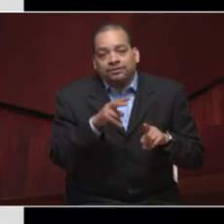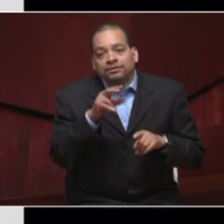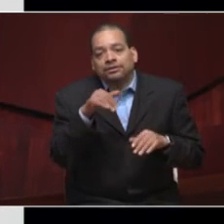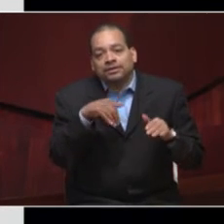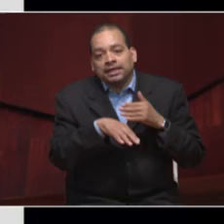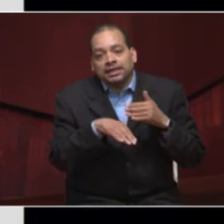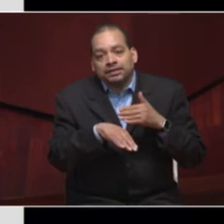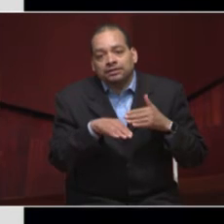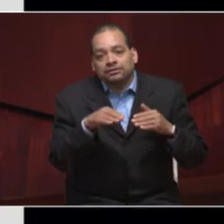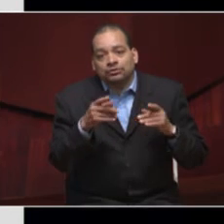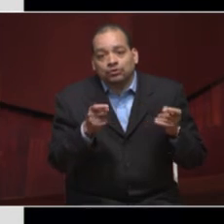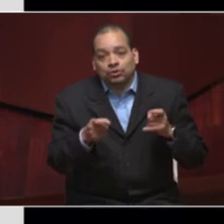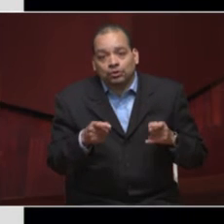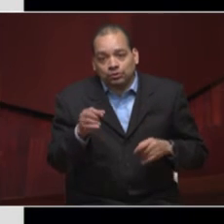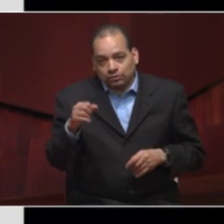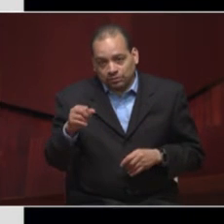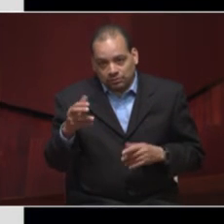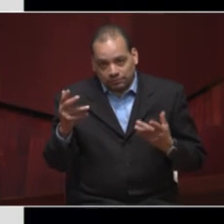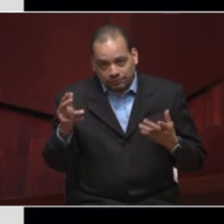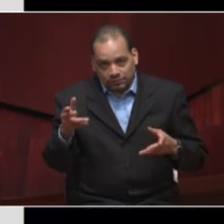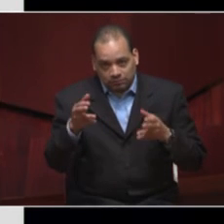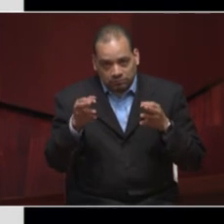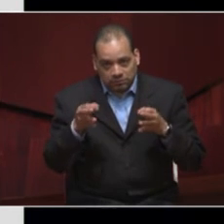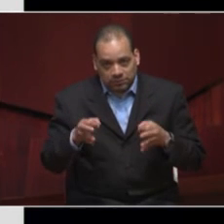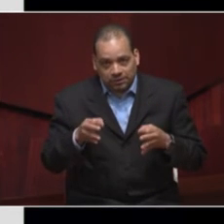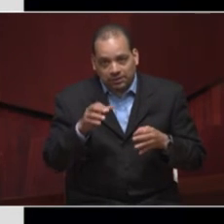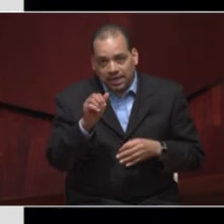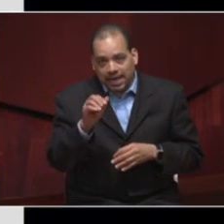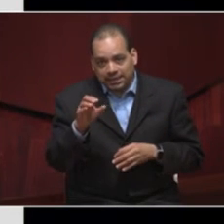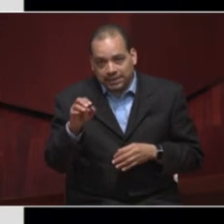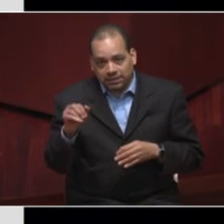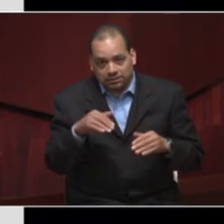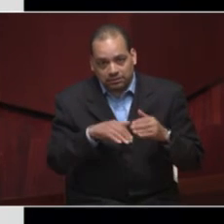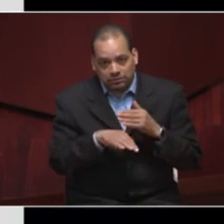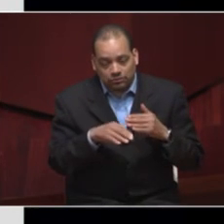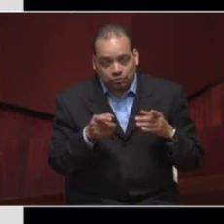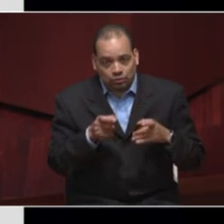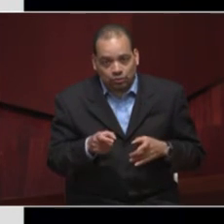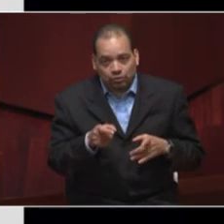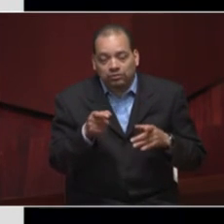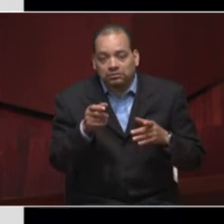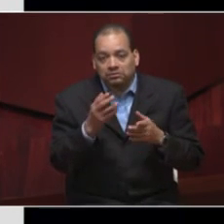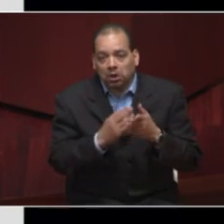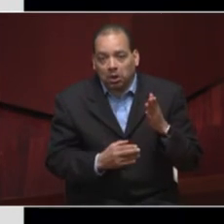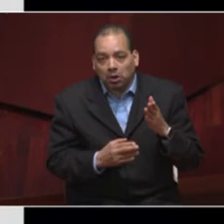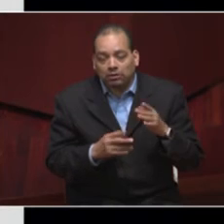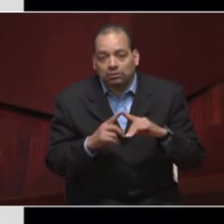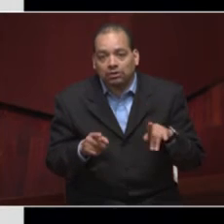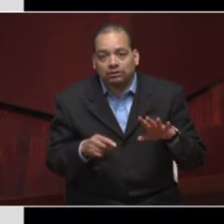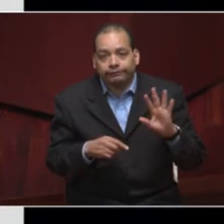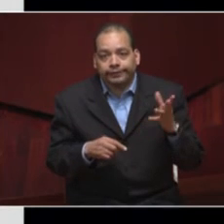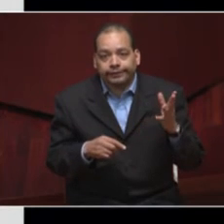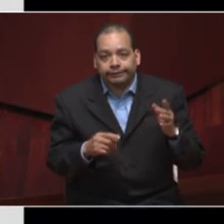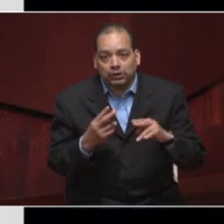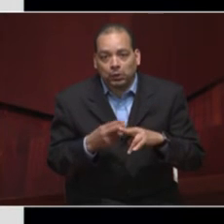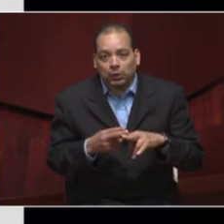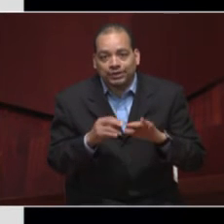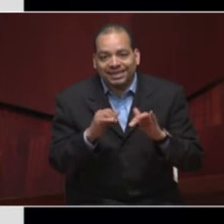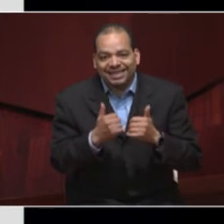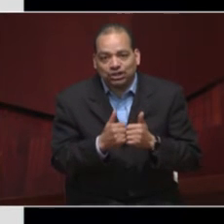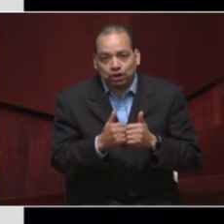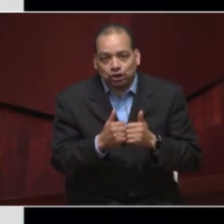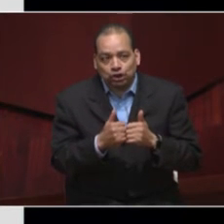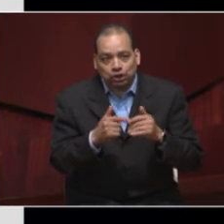already talk quite a bit about the access control feature, but there is a fifth and optional access control called agency-defined